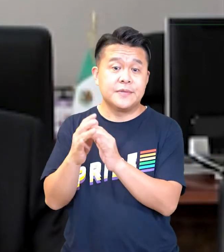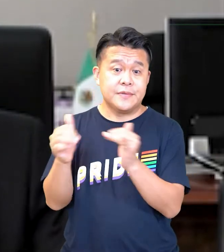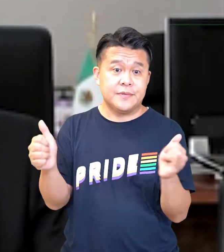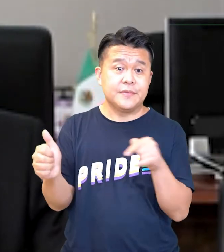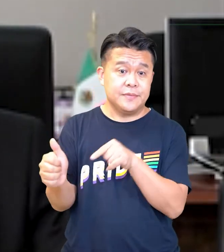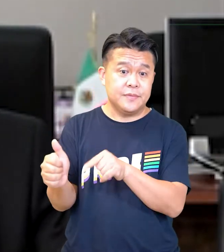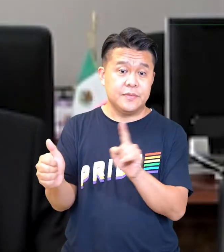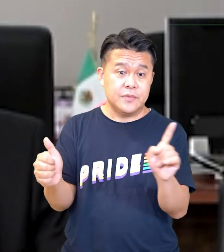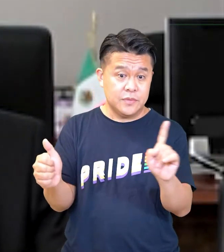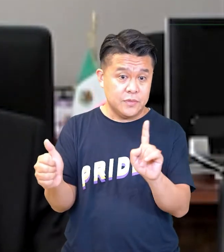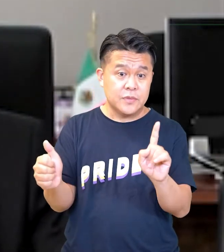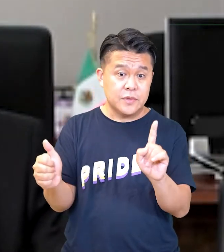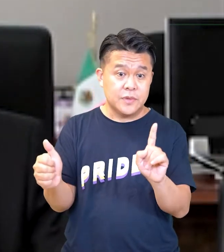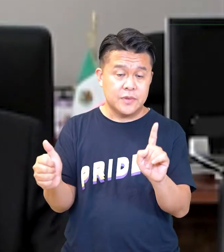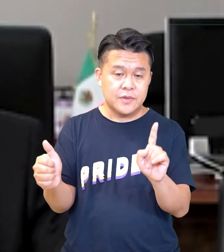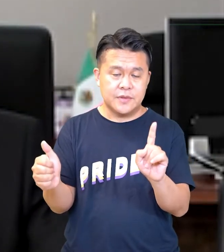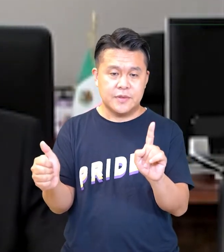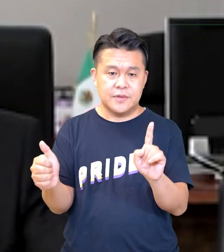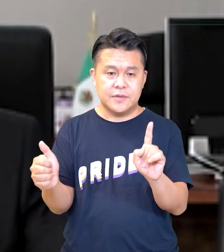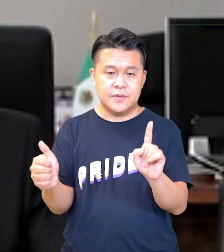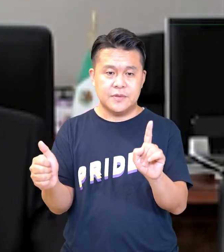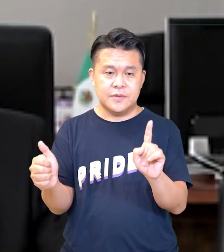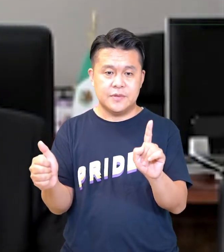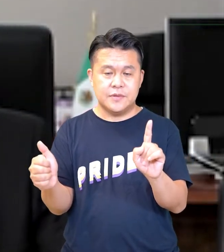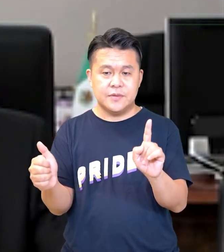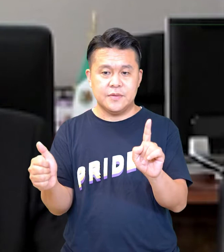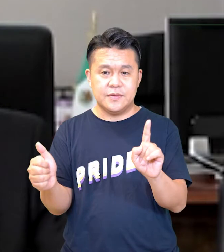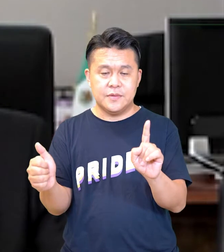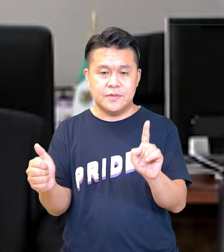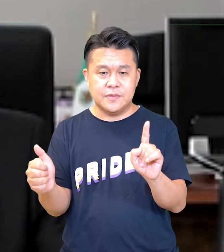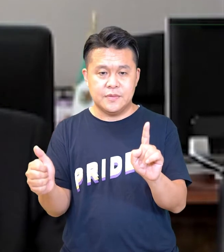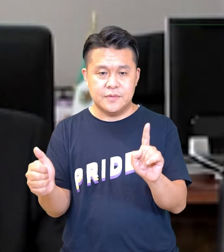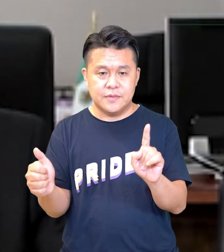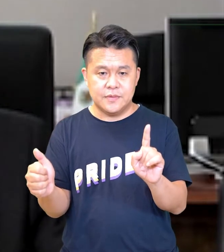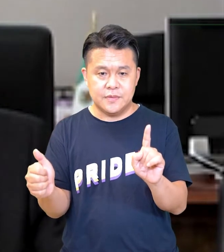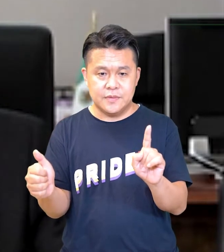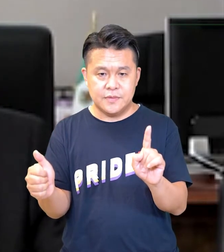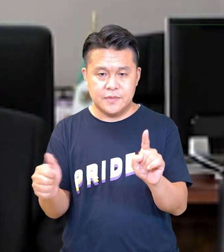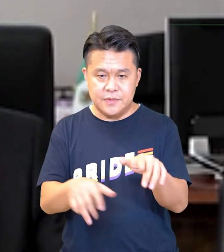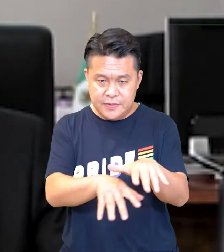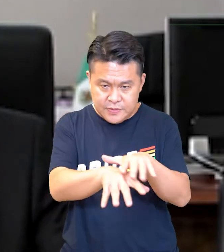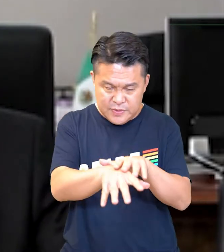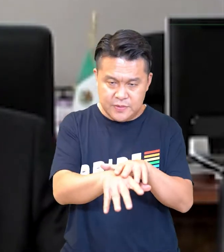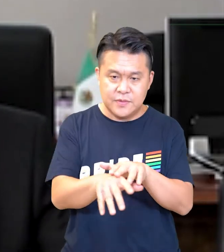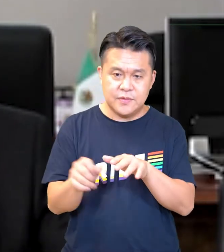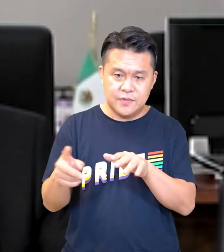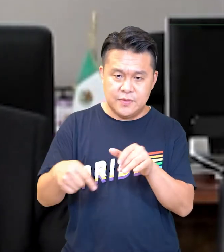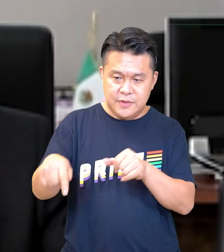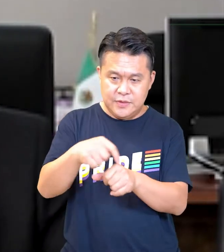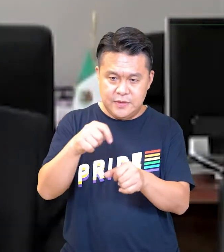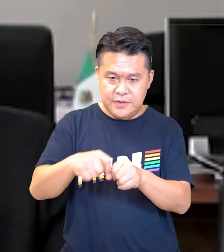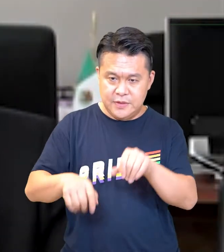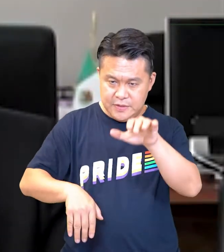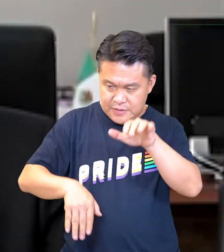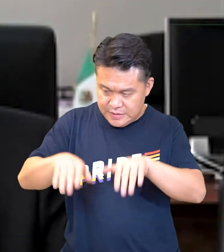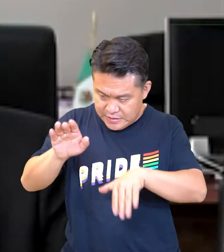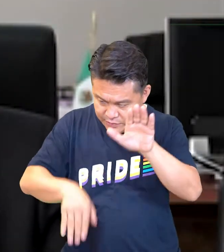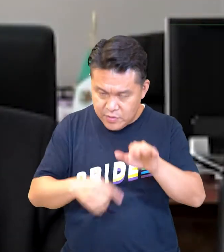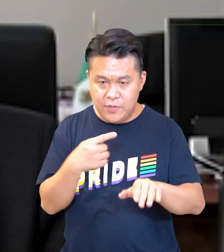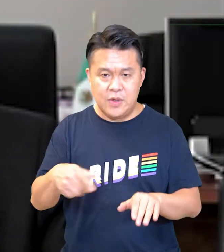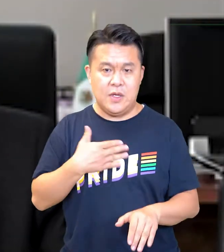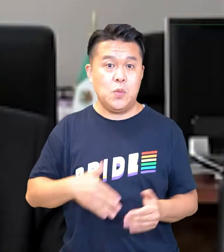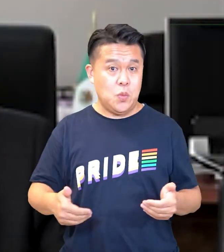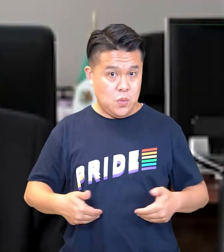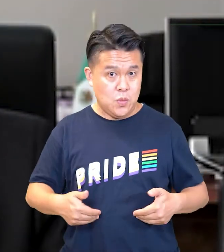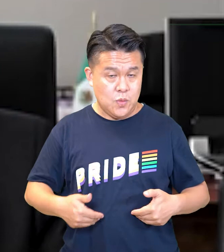mainly, but not only, against our indigenous people because of the colonial process that my